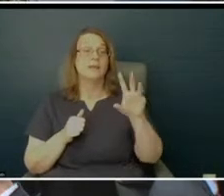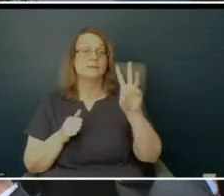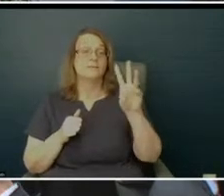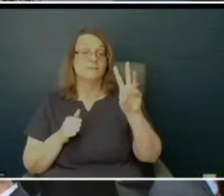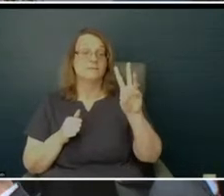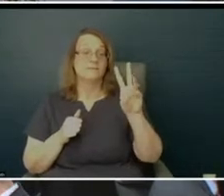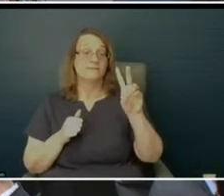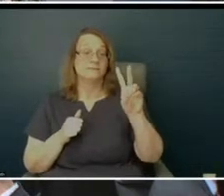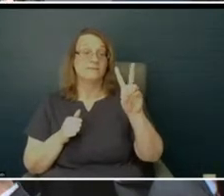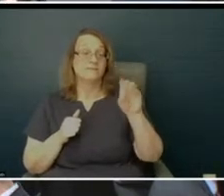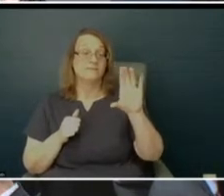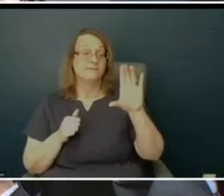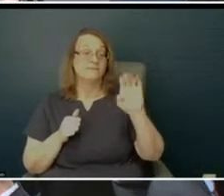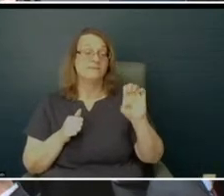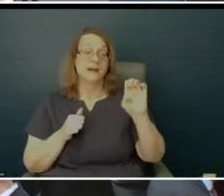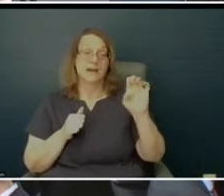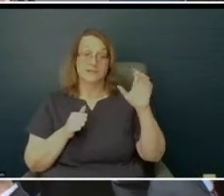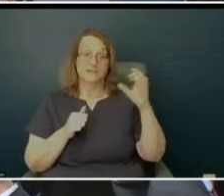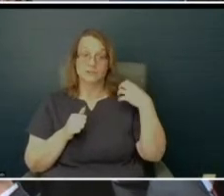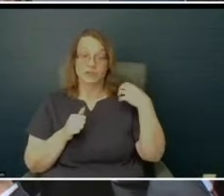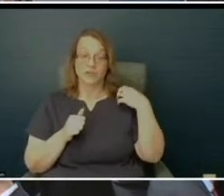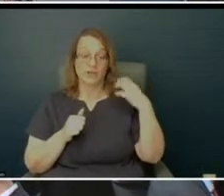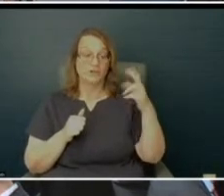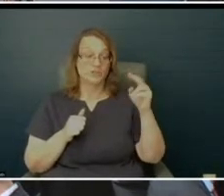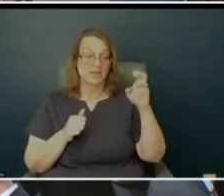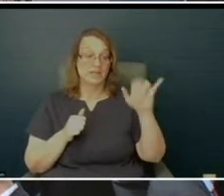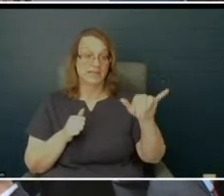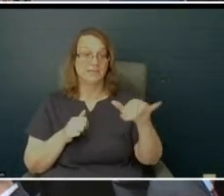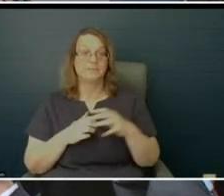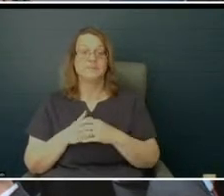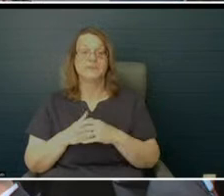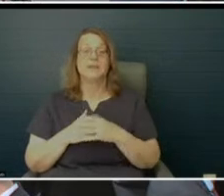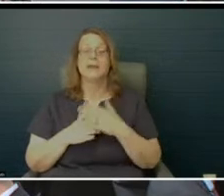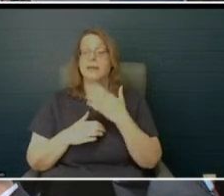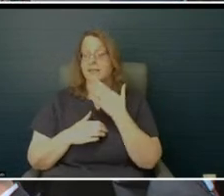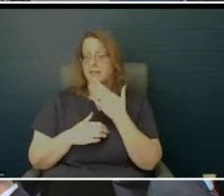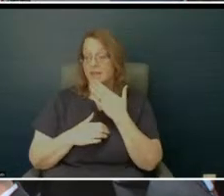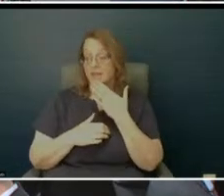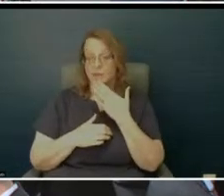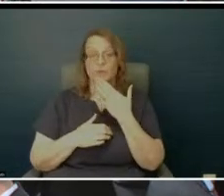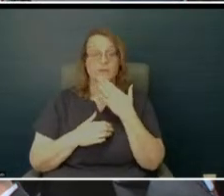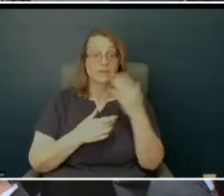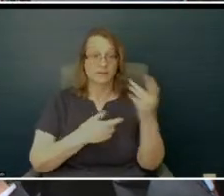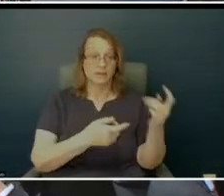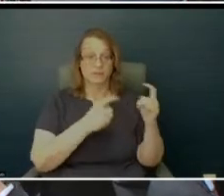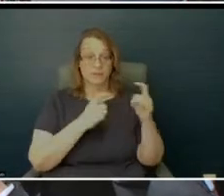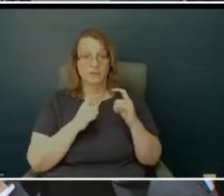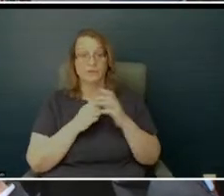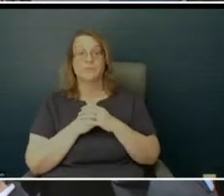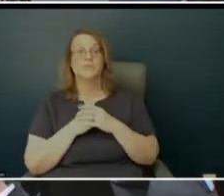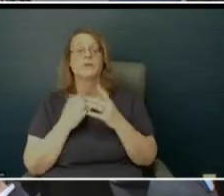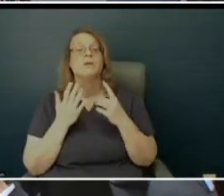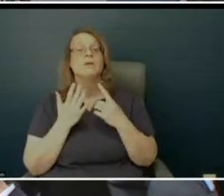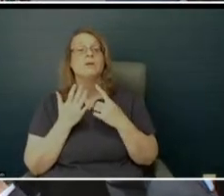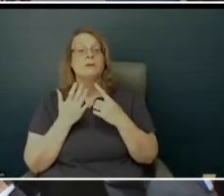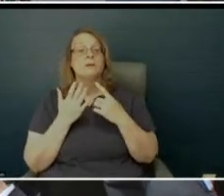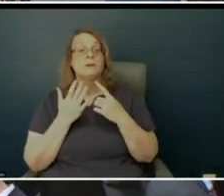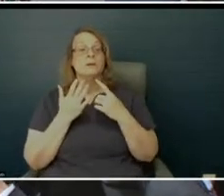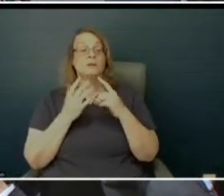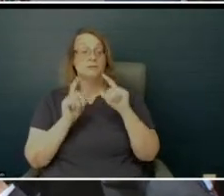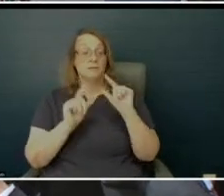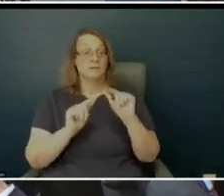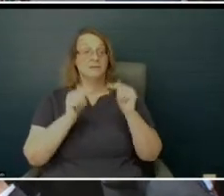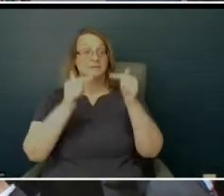Thank you very much, Mr. Kensinger. I thank the gentleman for yielding. As we discussed earlier, at the center of Mr. Clark's plan to